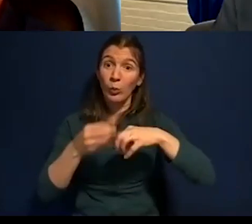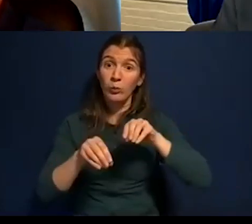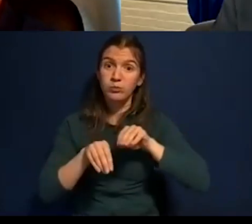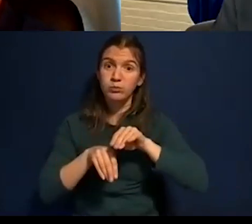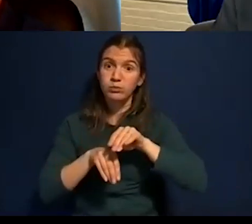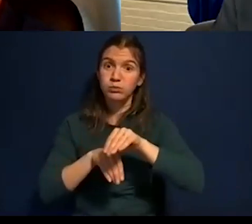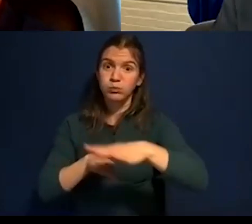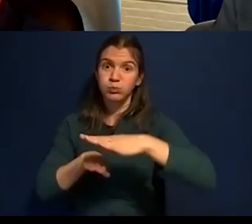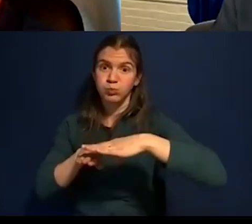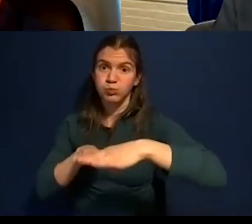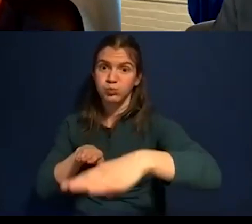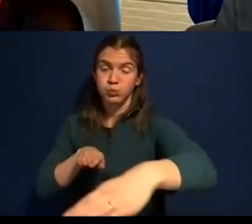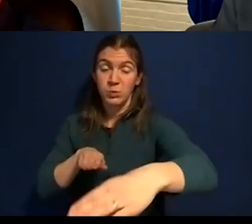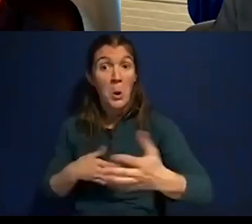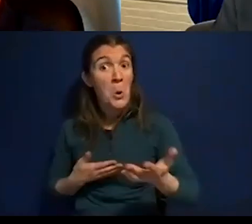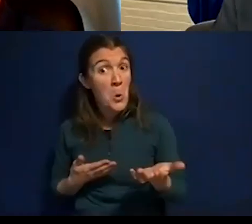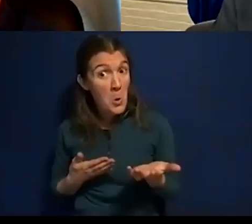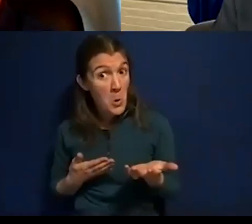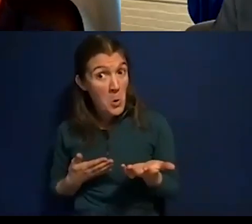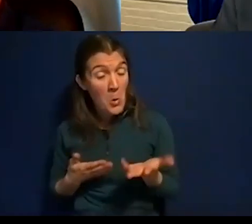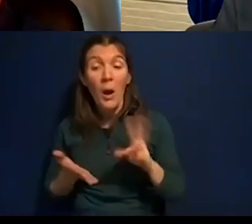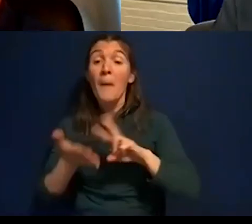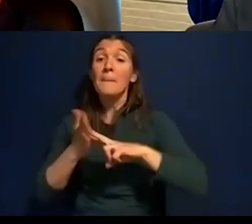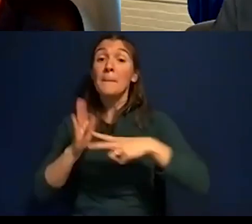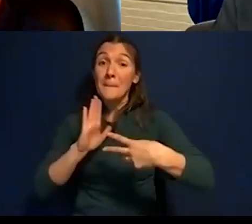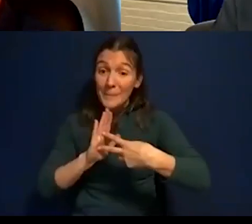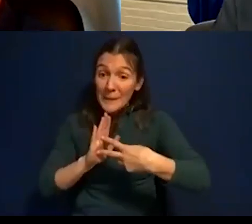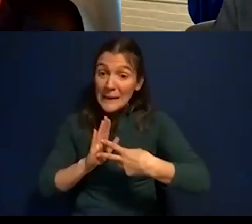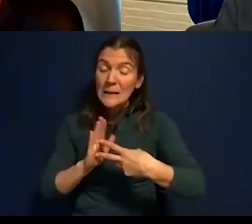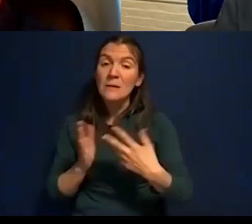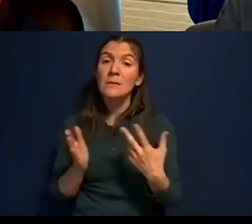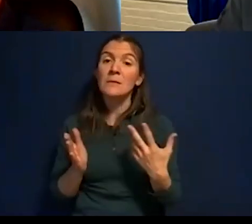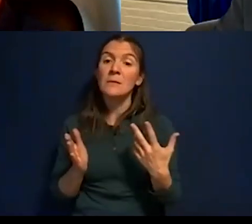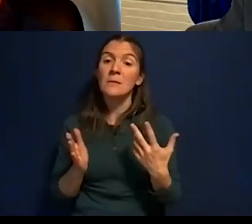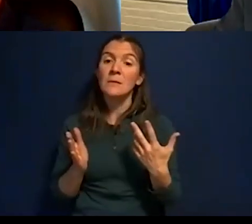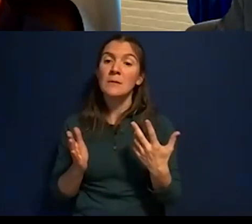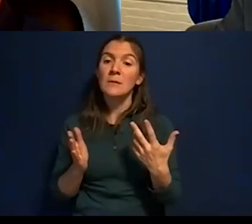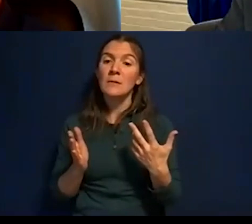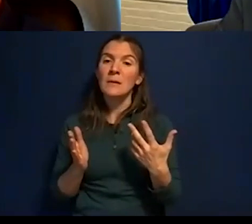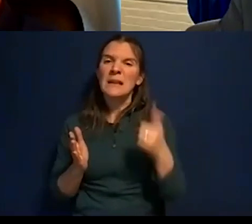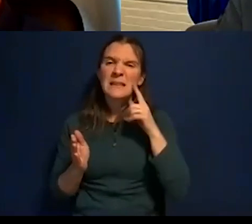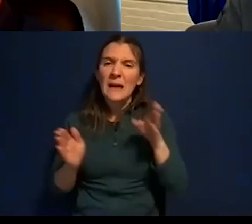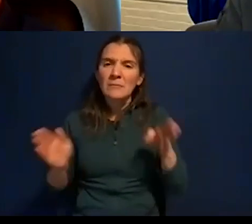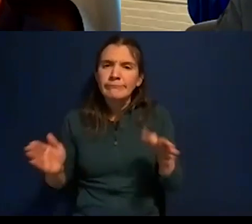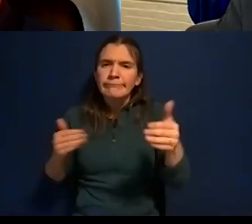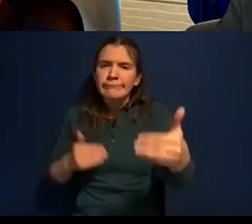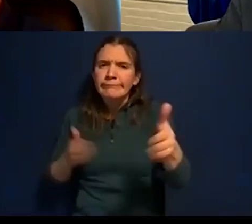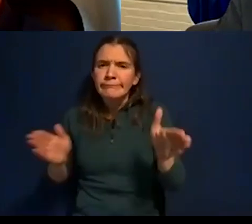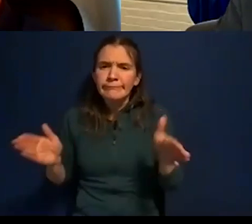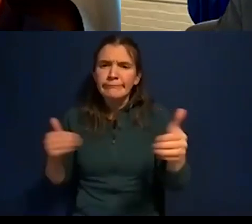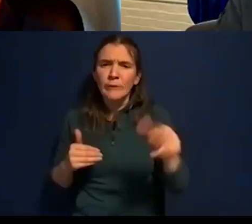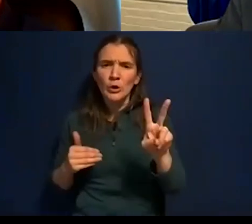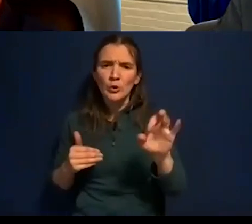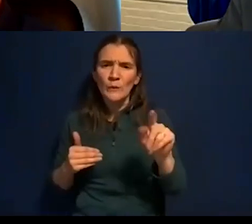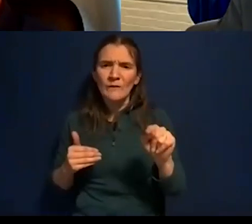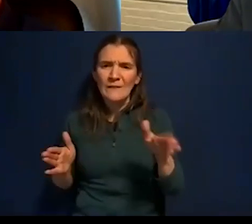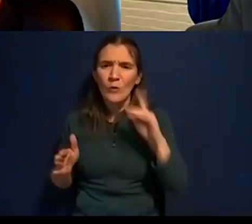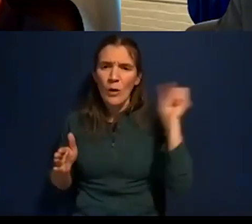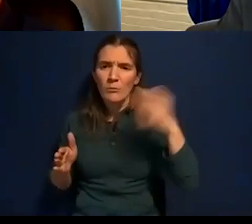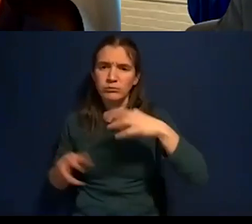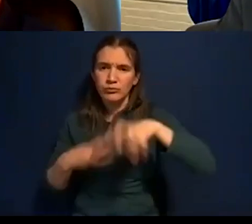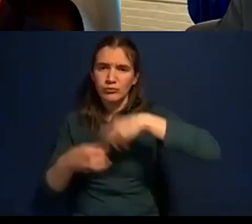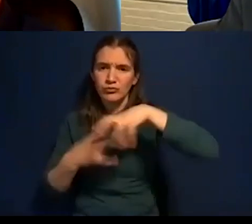tractor. And what that is, it's about 2 foot wide grinder that